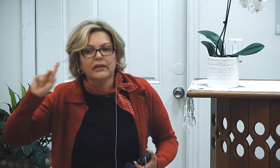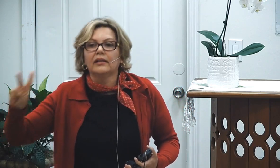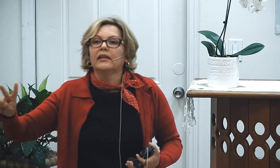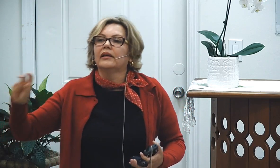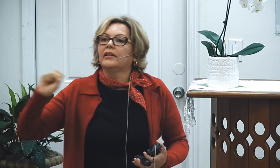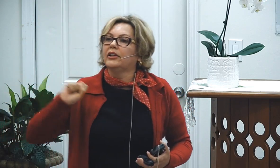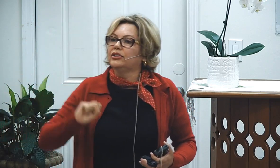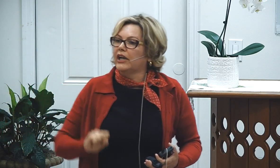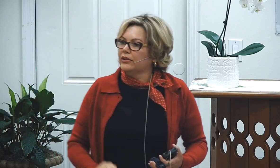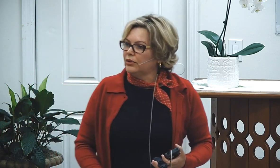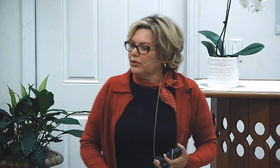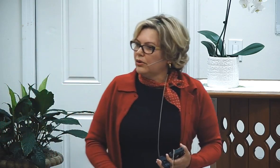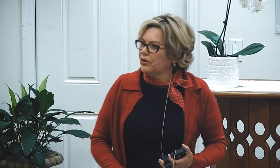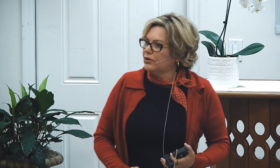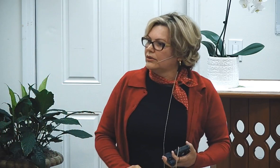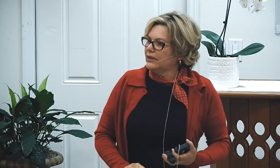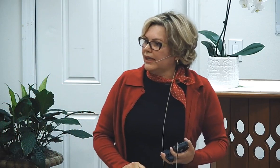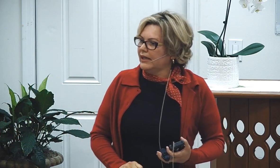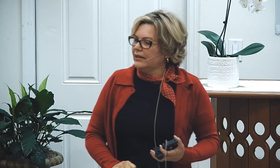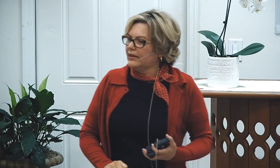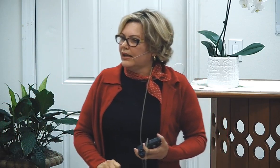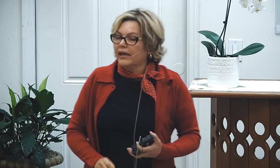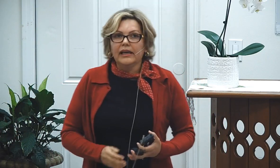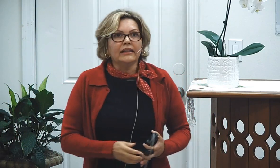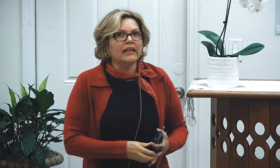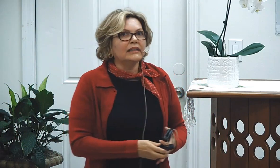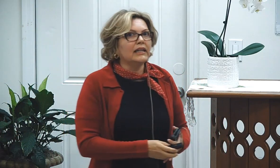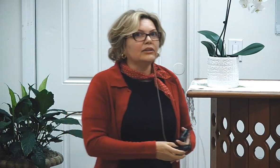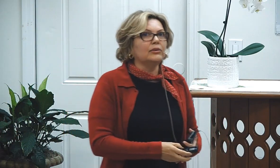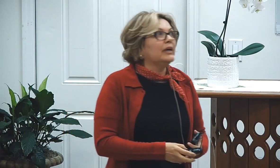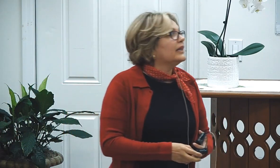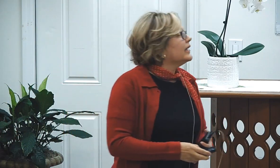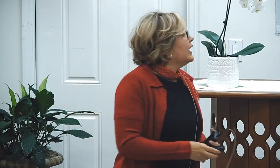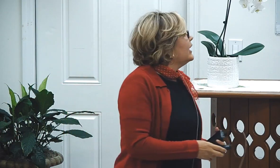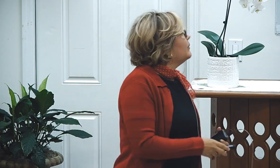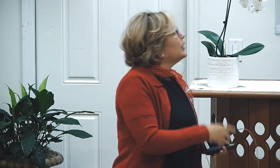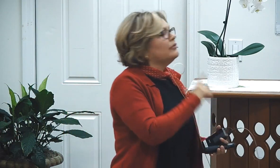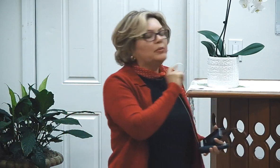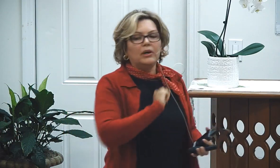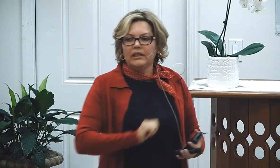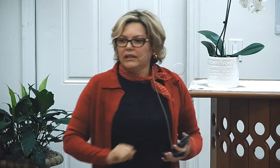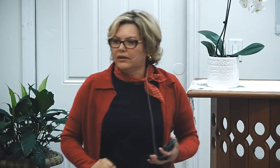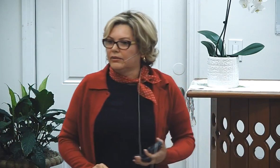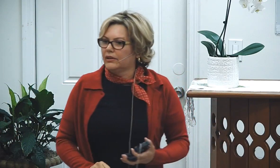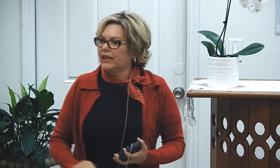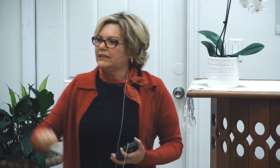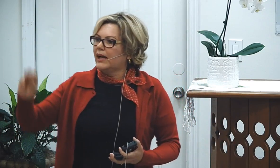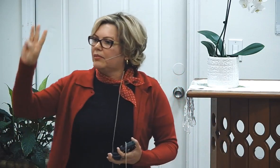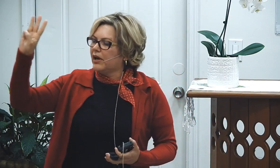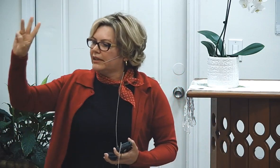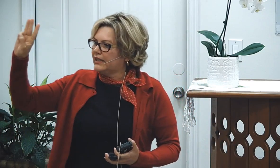Is the second trumpet. It has already sounded. And how about the third trumpet?